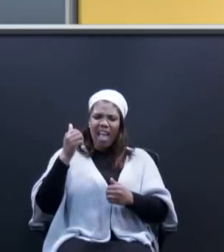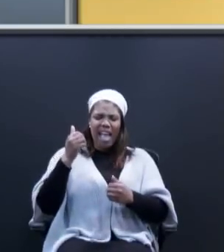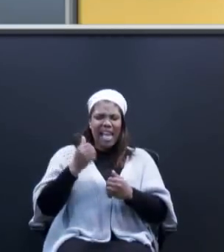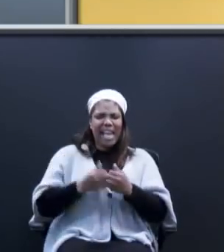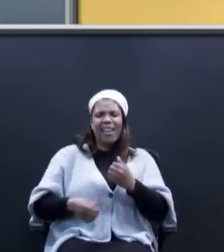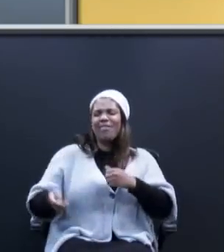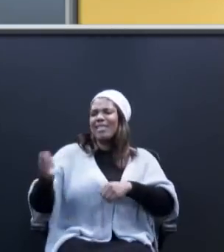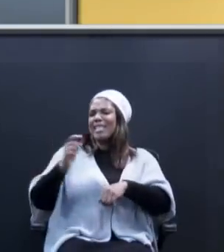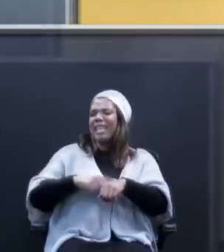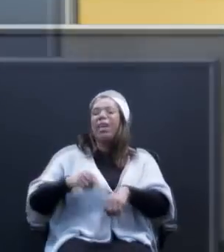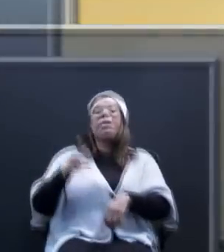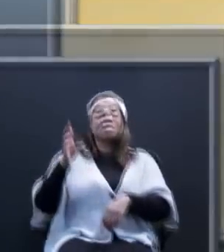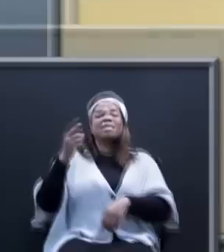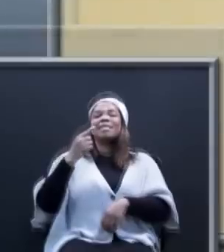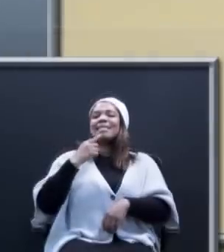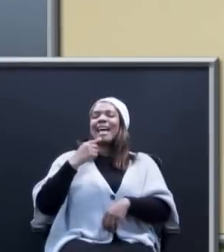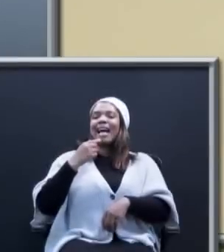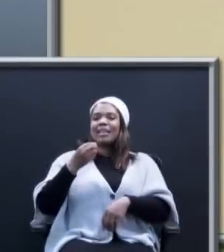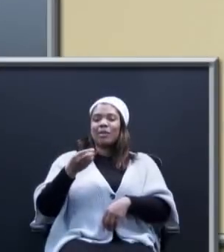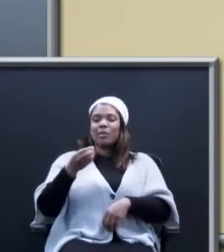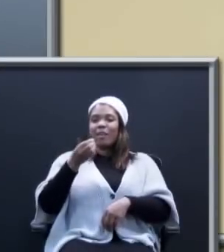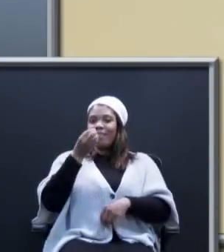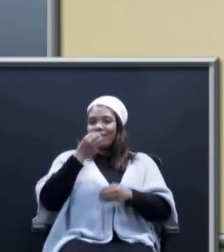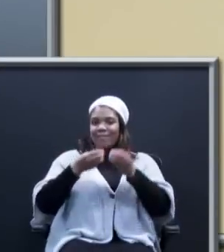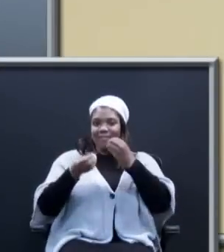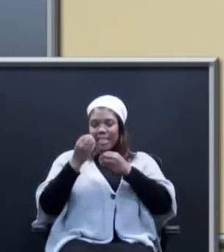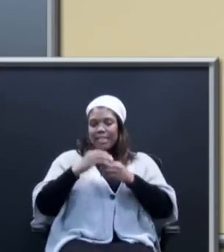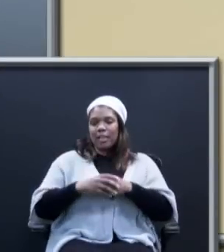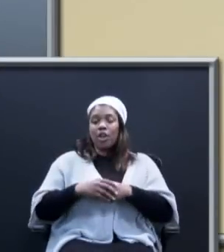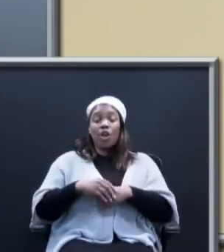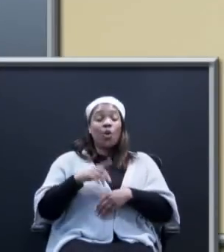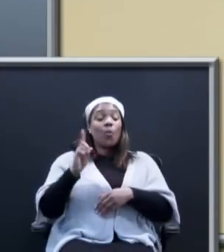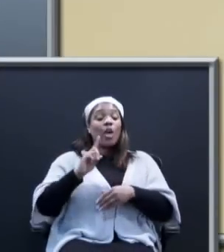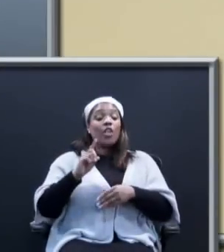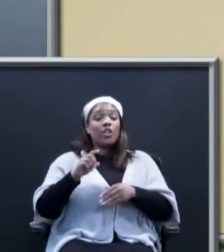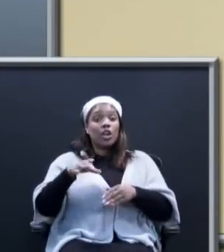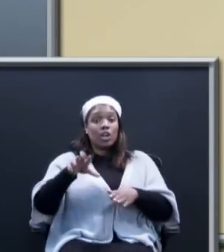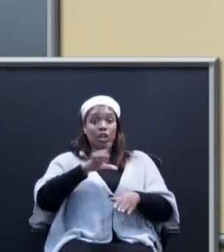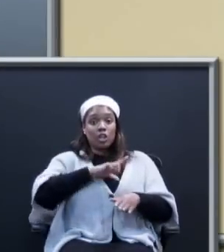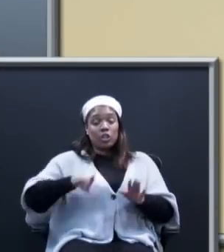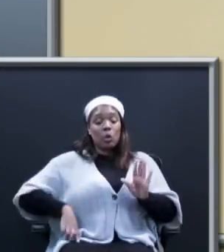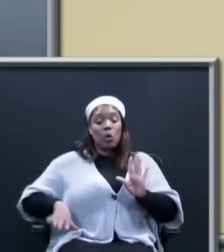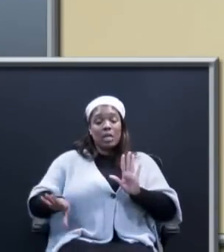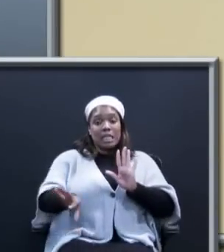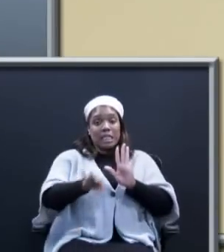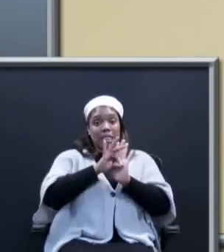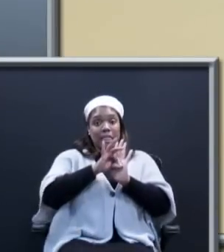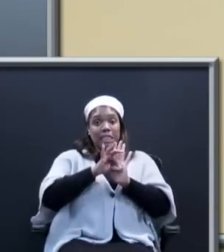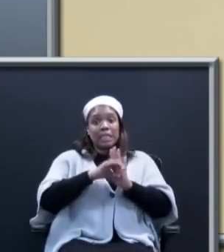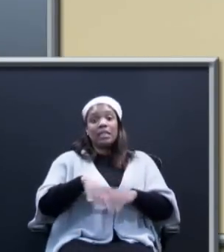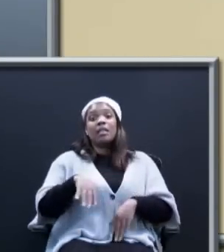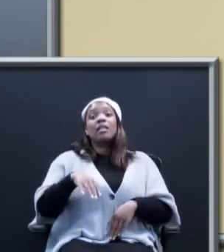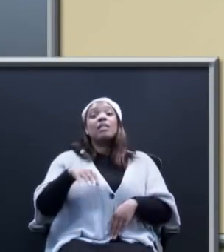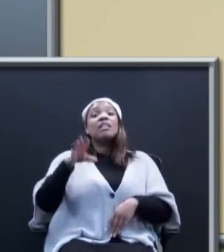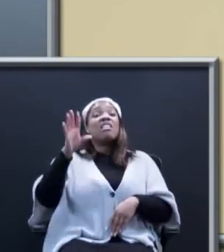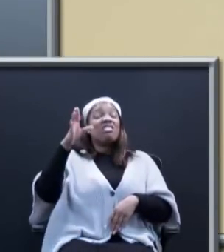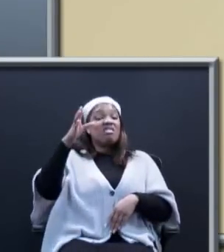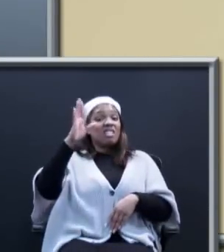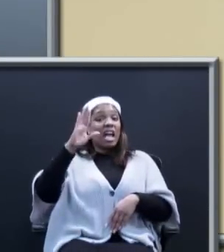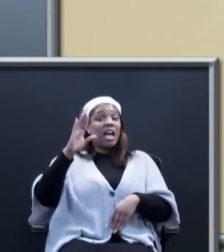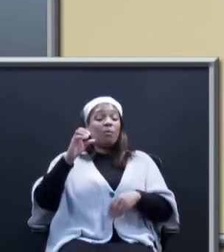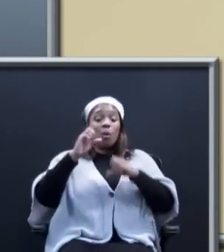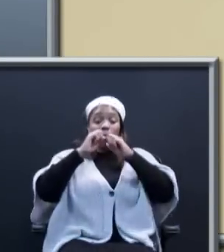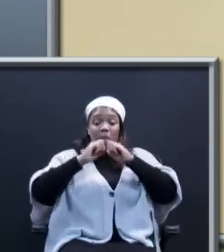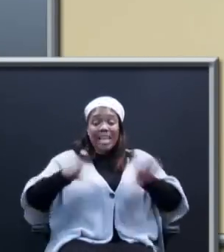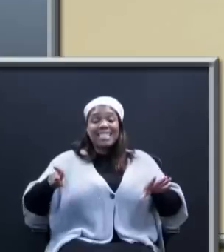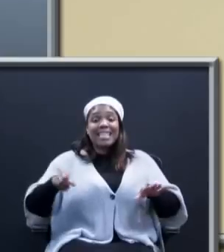are solemn. Go ahead and read. In the place which the Lord shall choose. Uh-huh. Because the Lord thy God shall bless thee in all thine increase